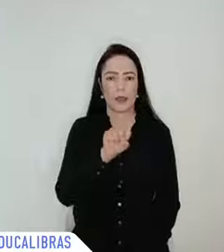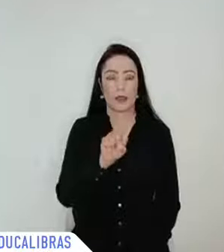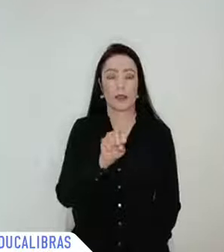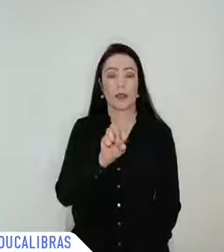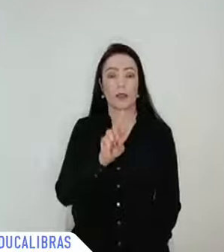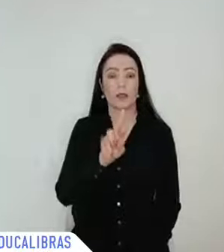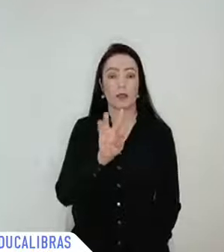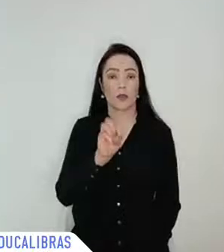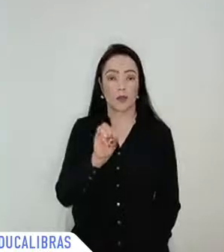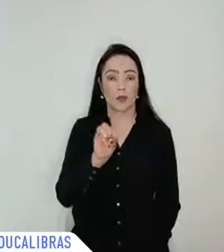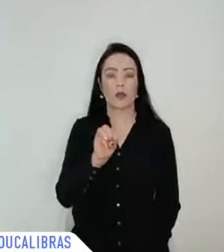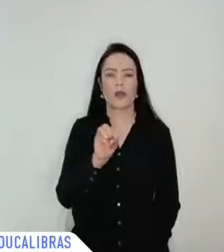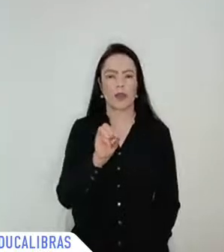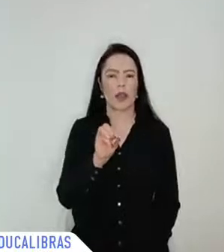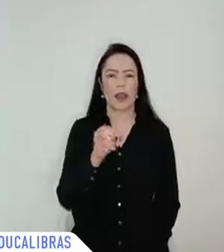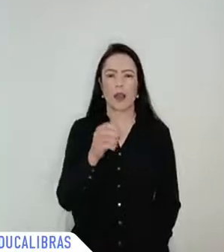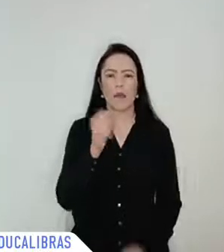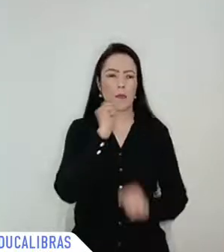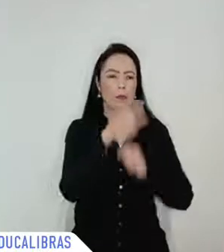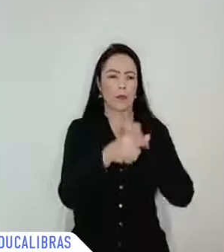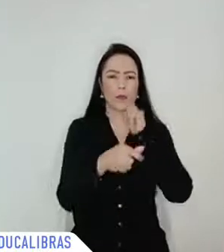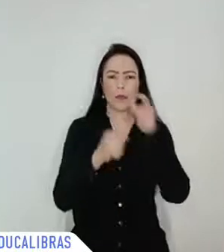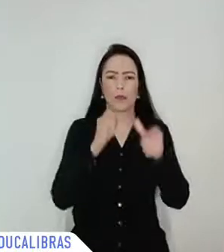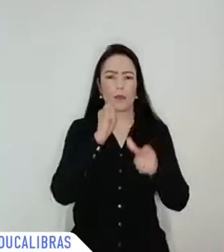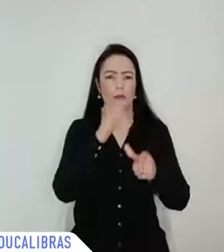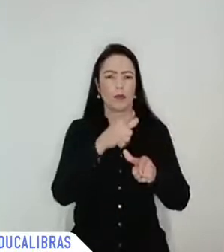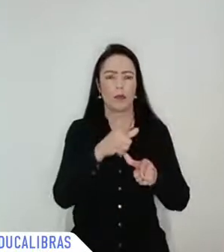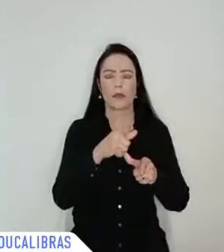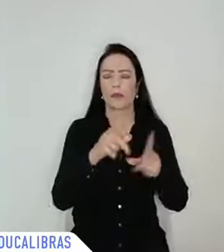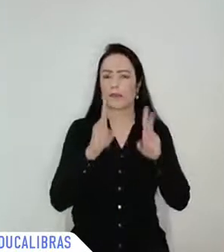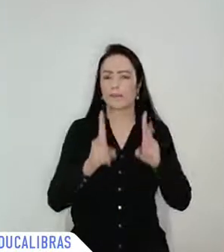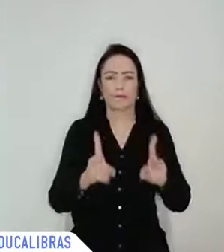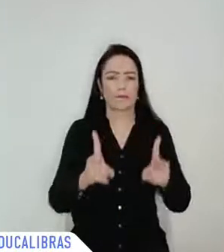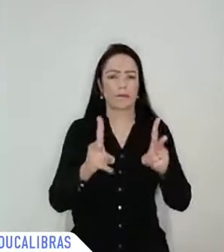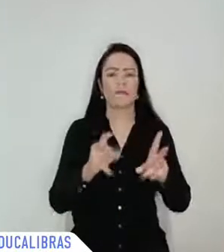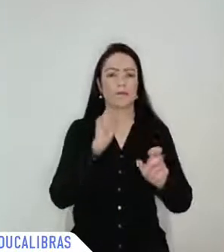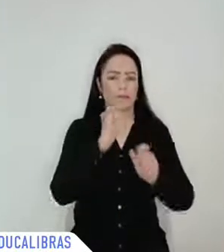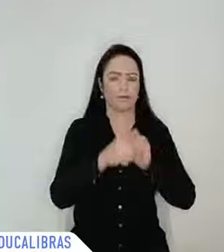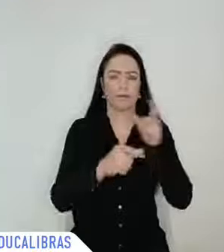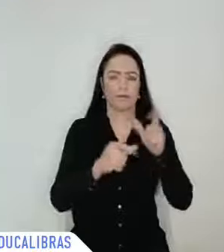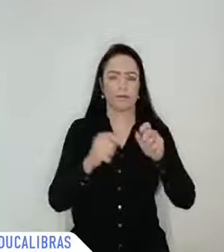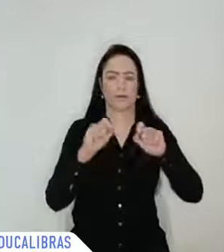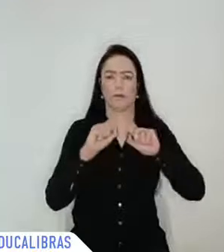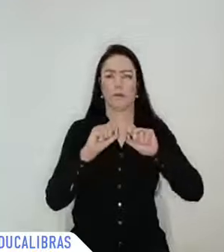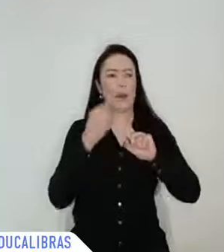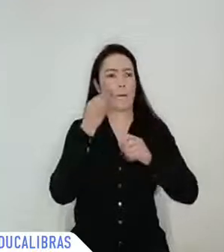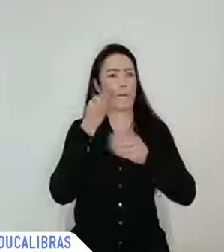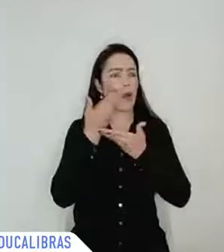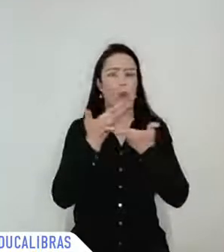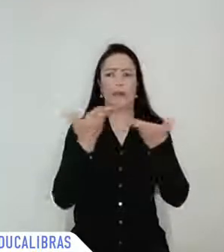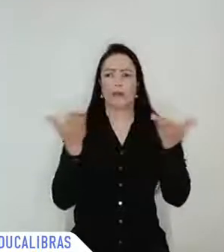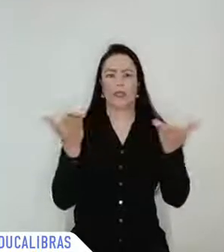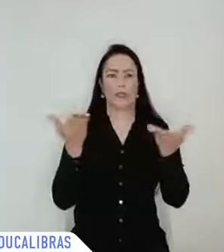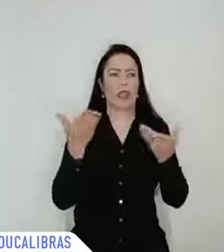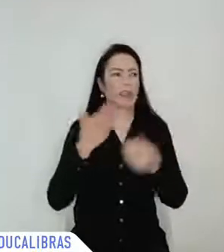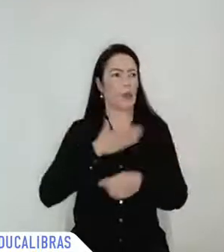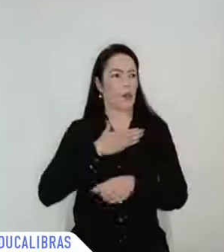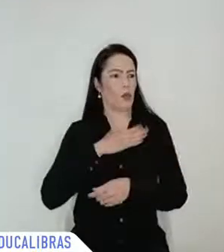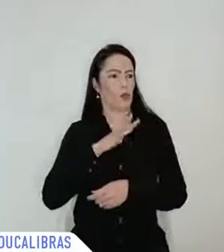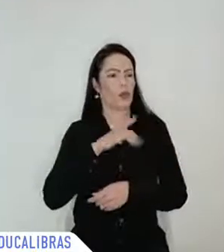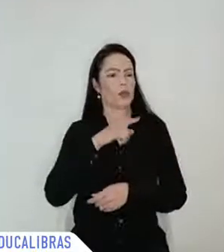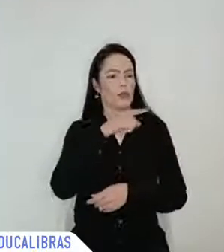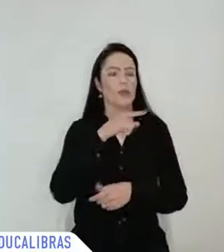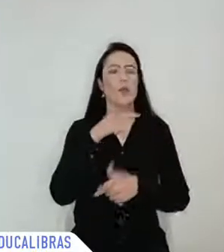ministers that are closer to the president and all his structures, they offend